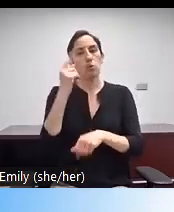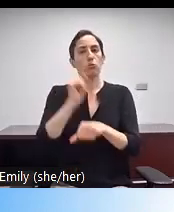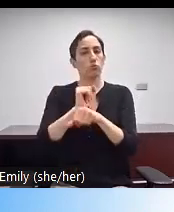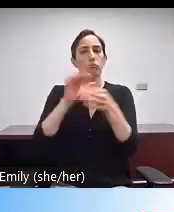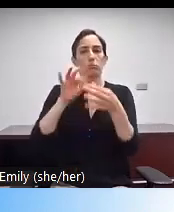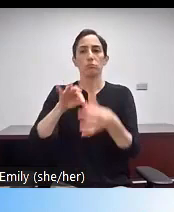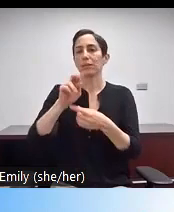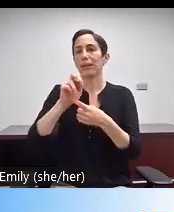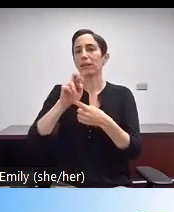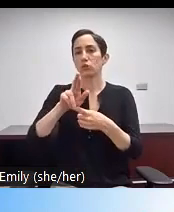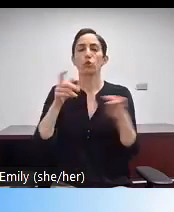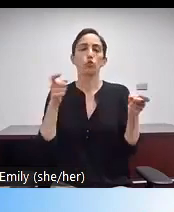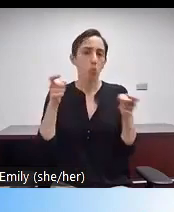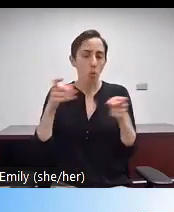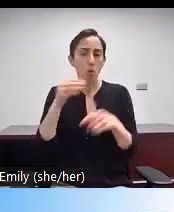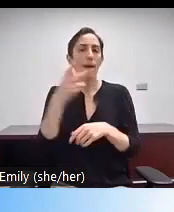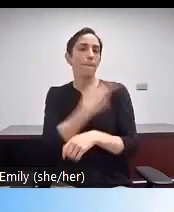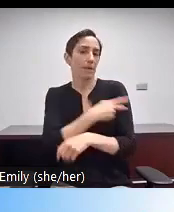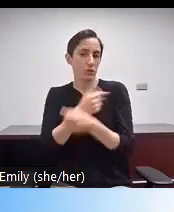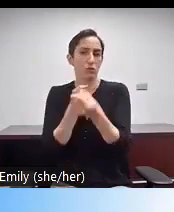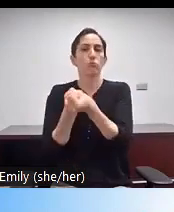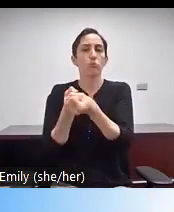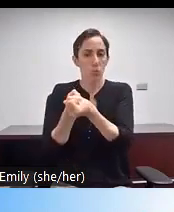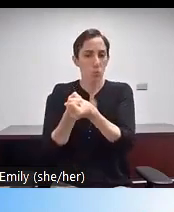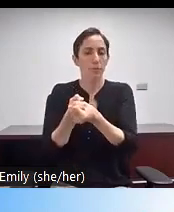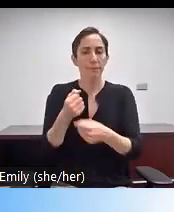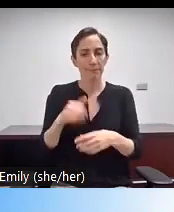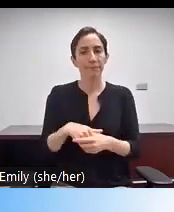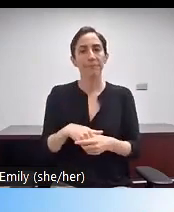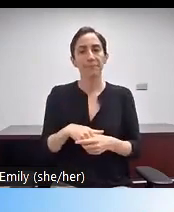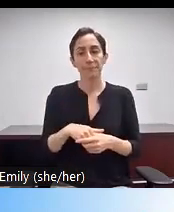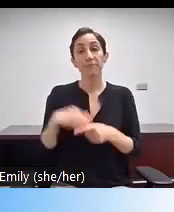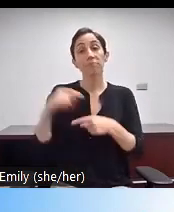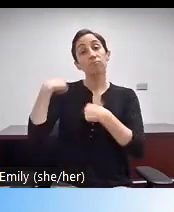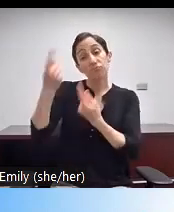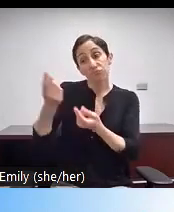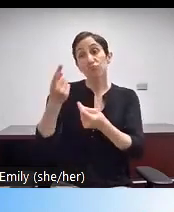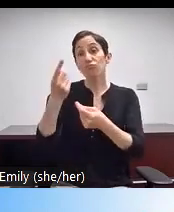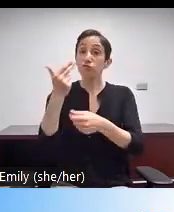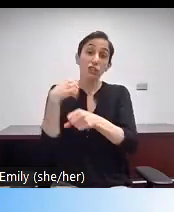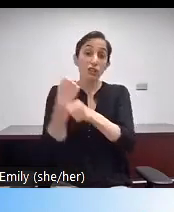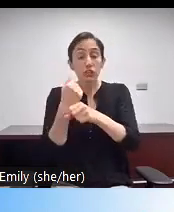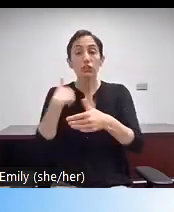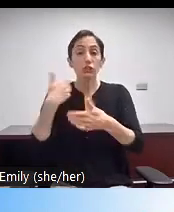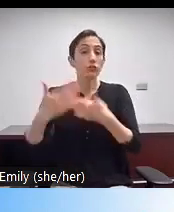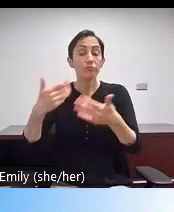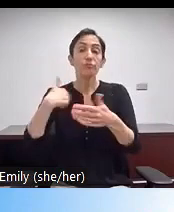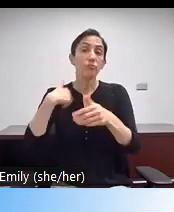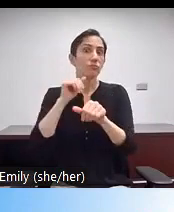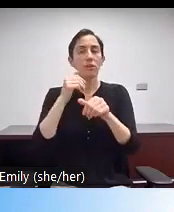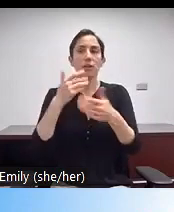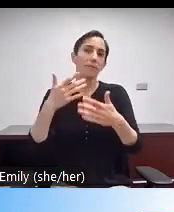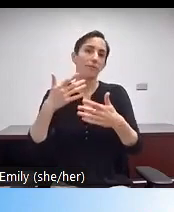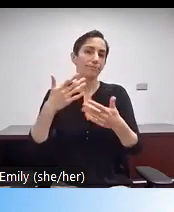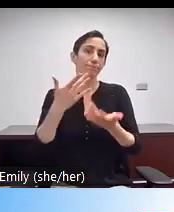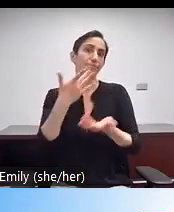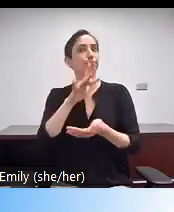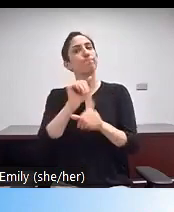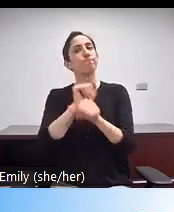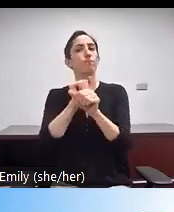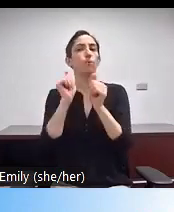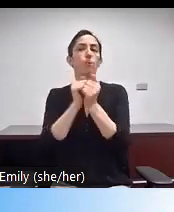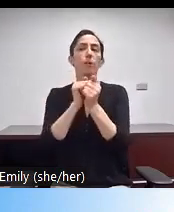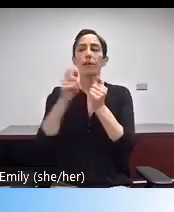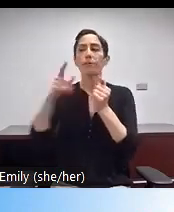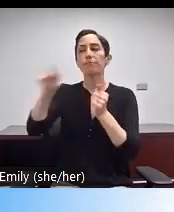cancer control and patient support. And over the years, I've had the pleasure of working with our friends at the